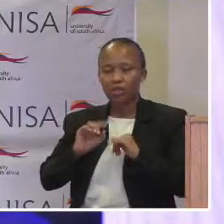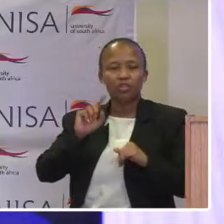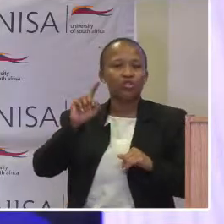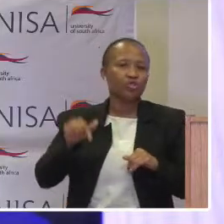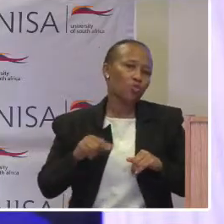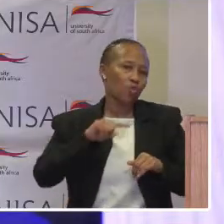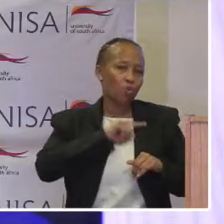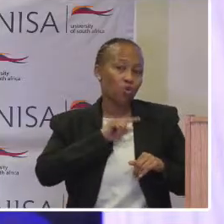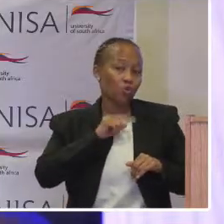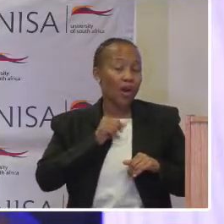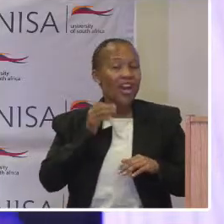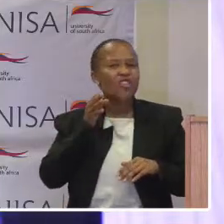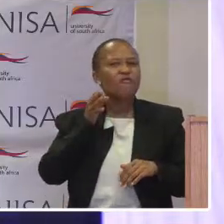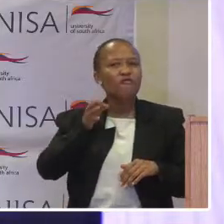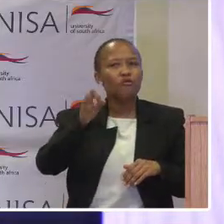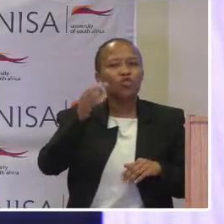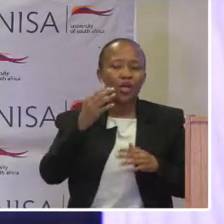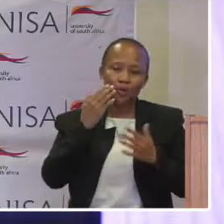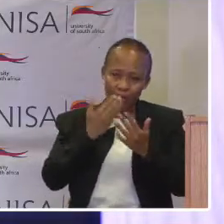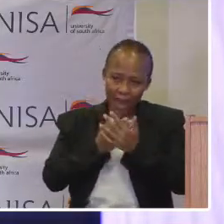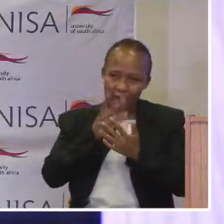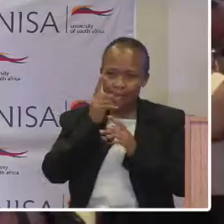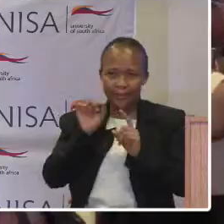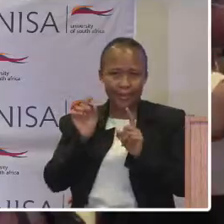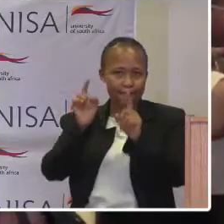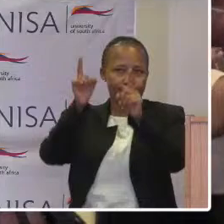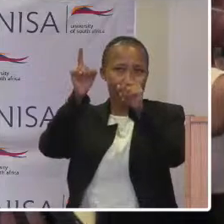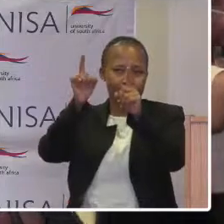near future. Thank you.